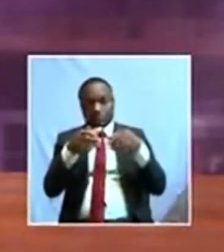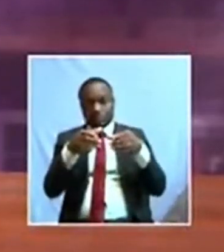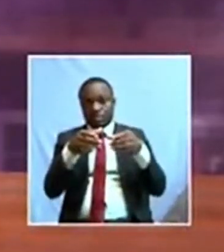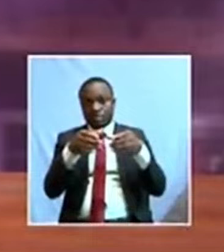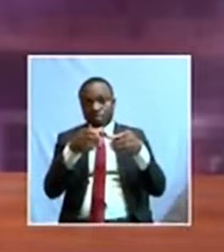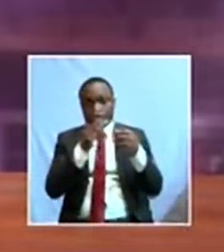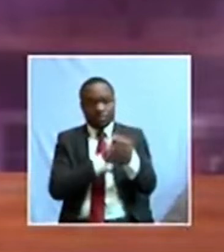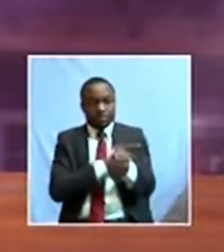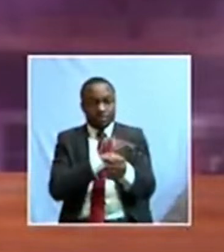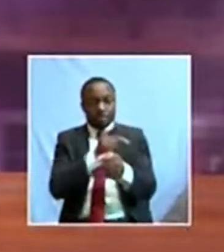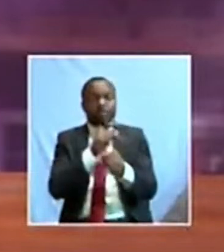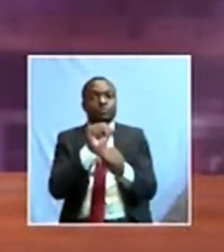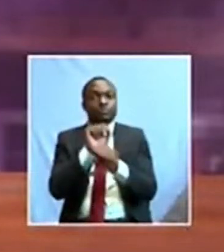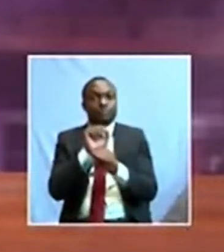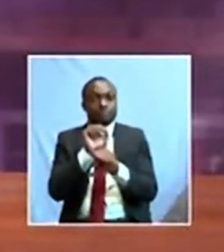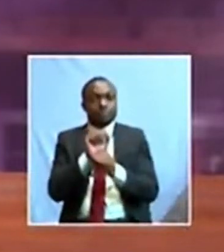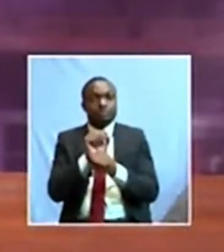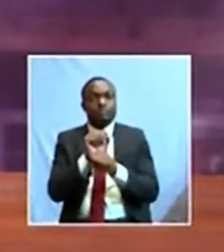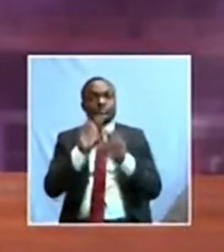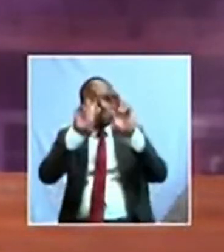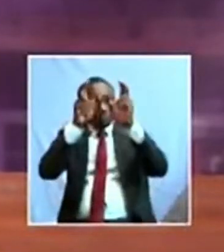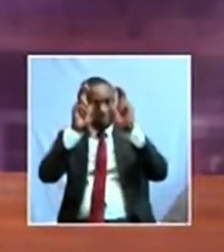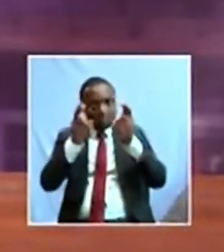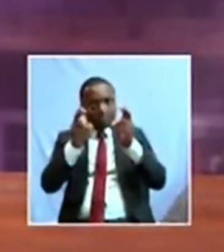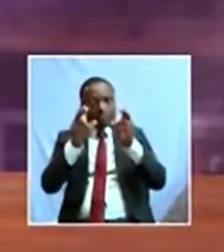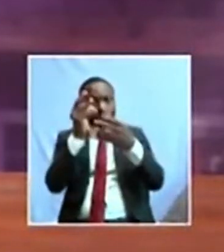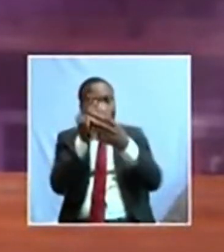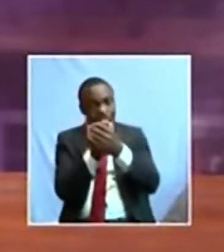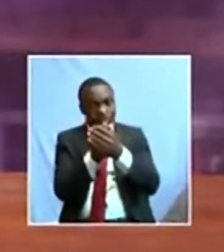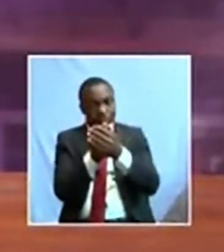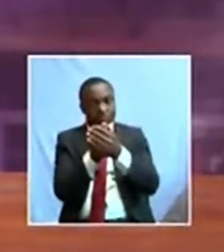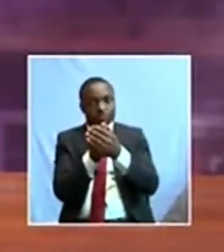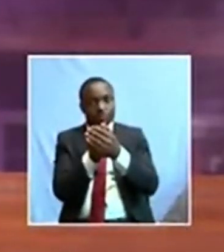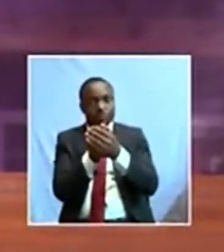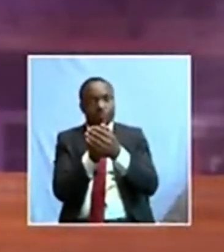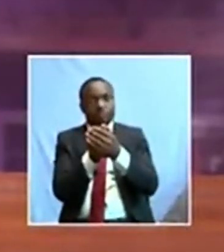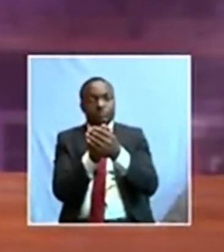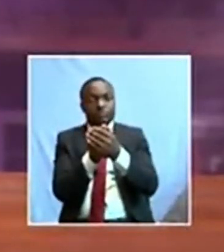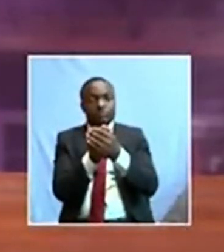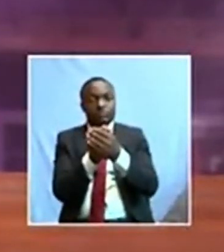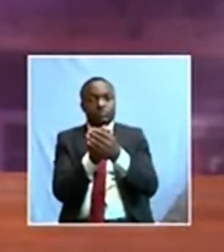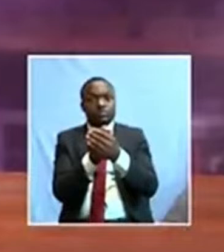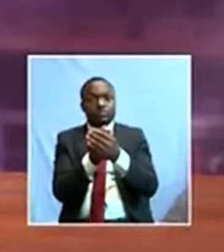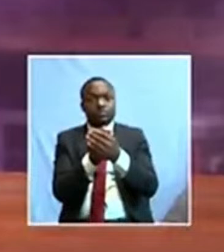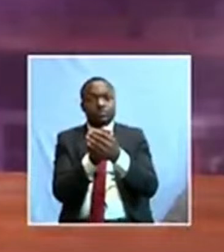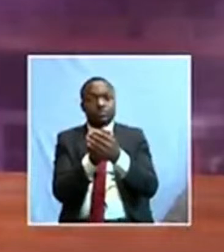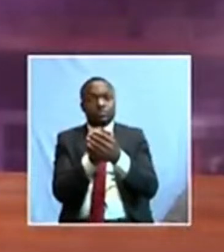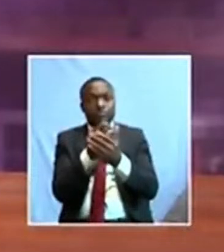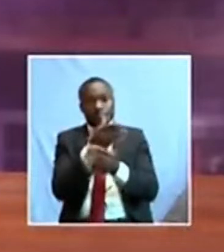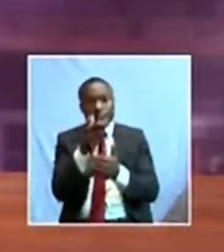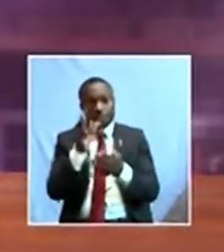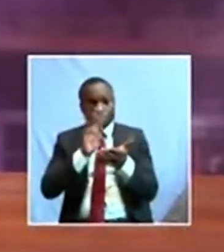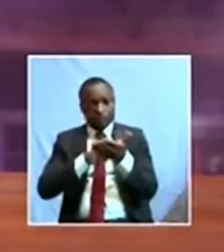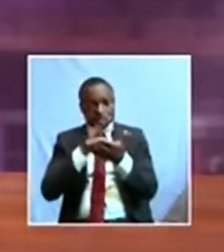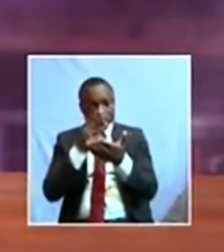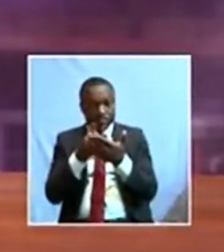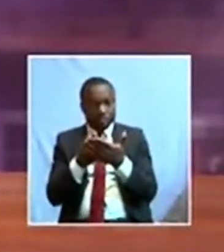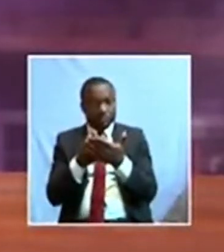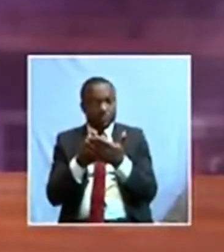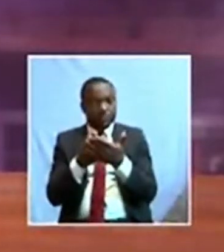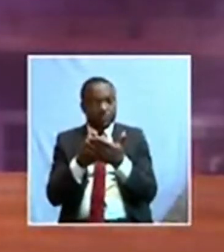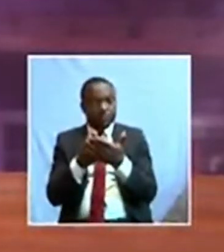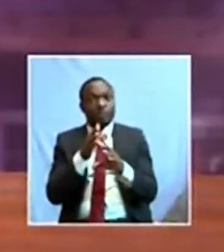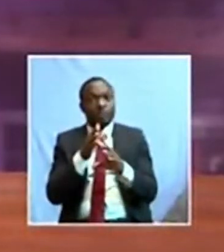delegated legislation under the topic consideration of statutory instruments. Witnesses as follows: